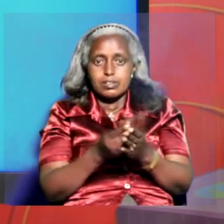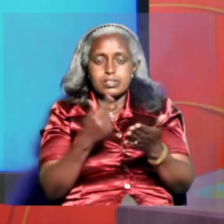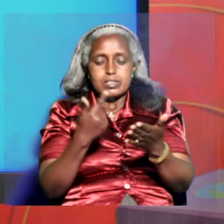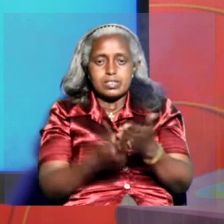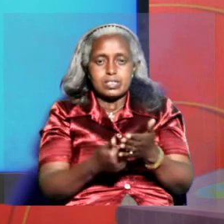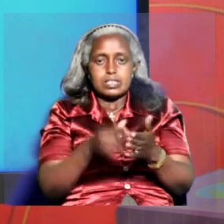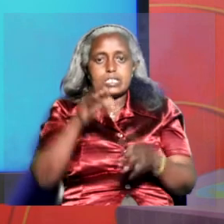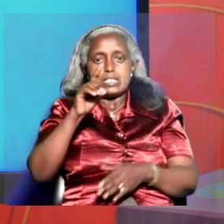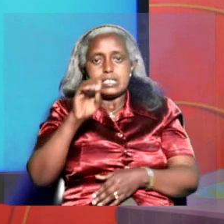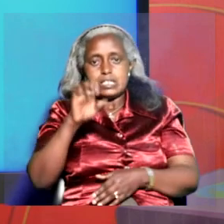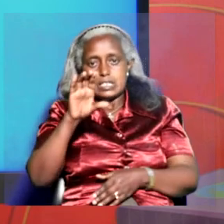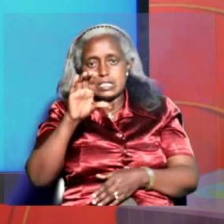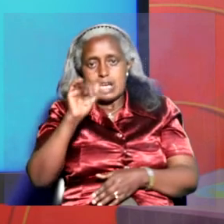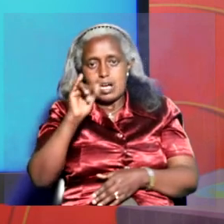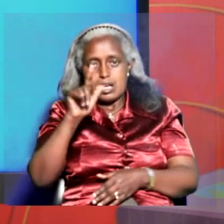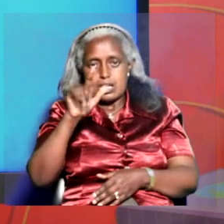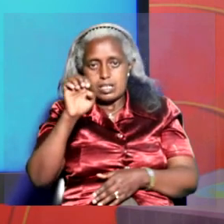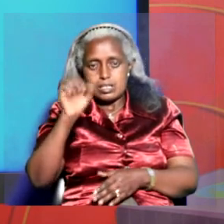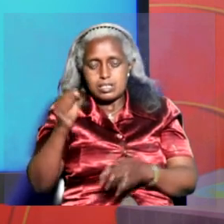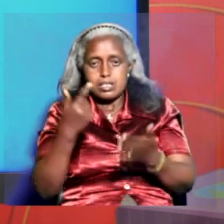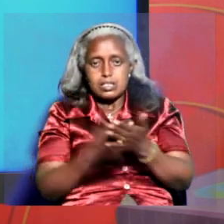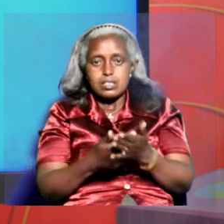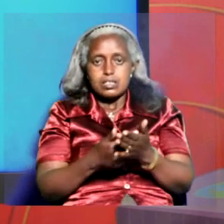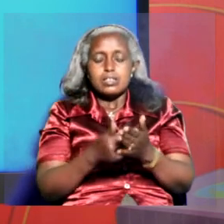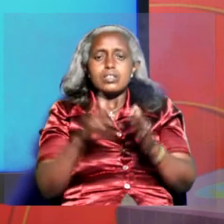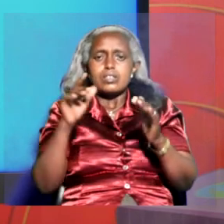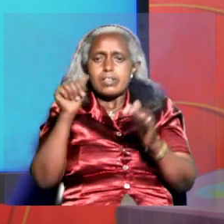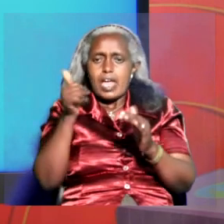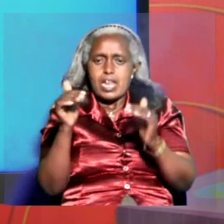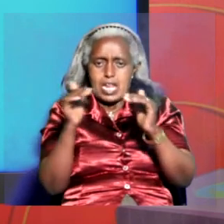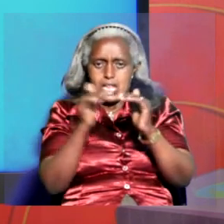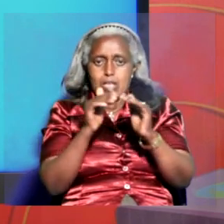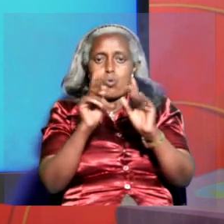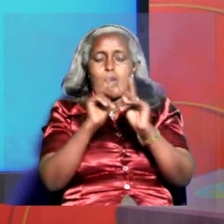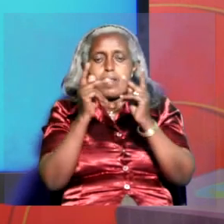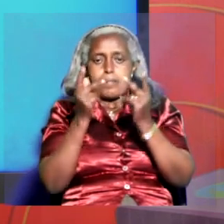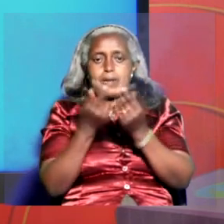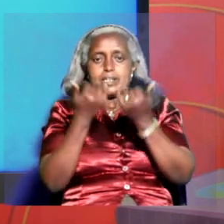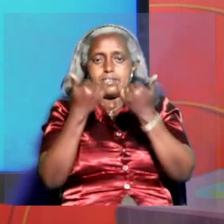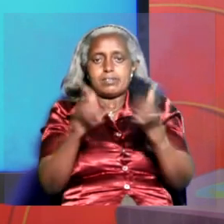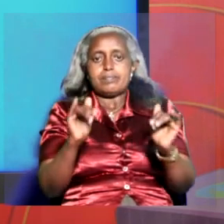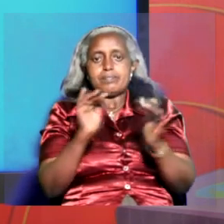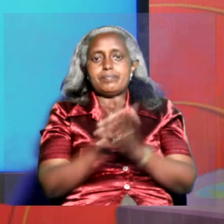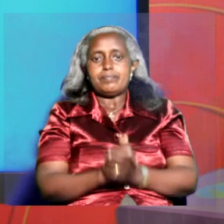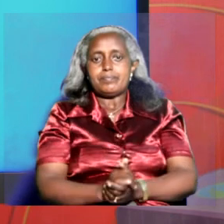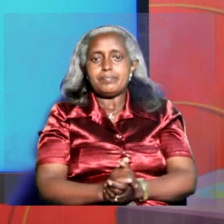this deciles divides this part into 10 equal parts.